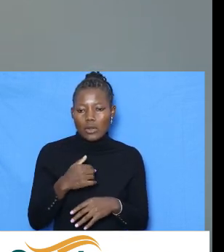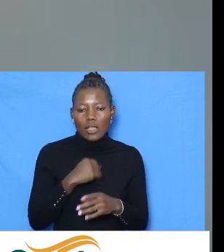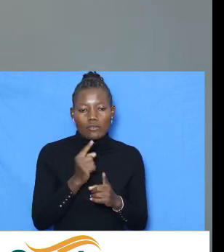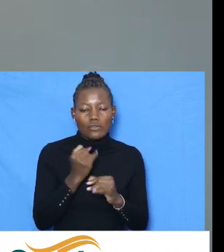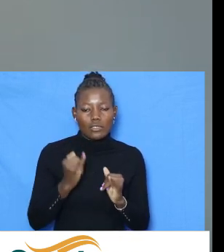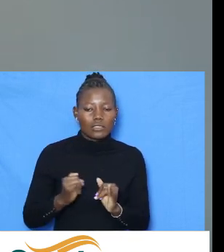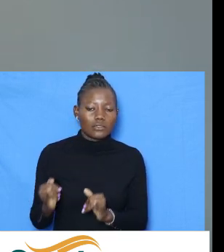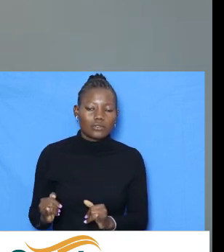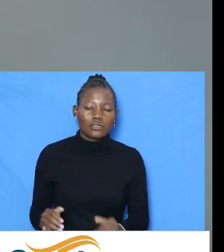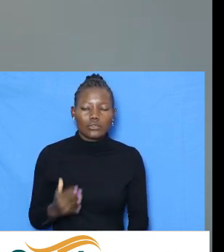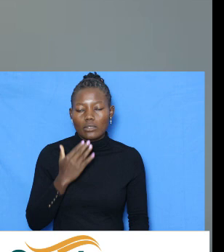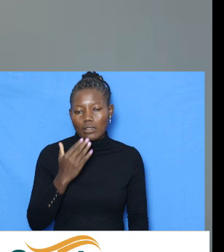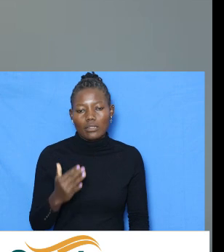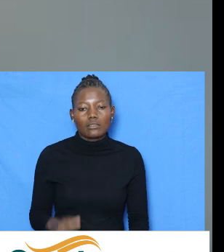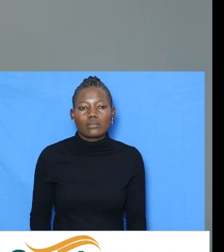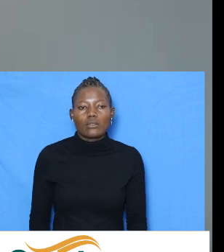Yeah.